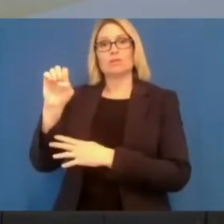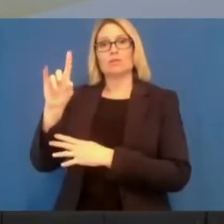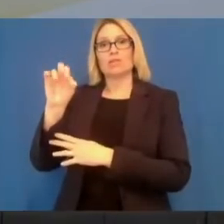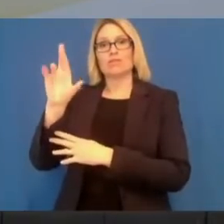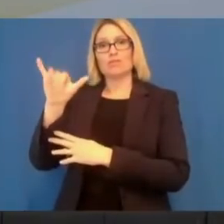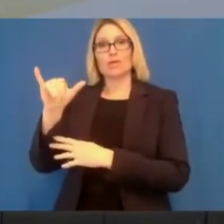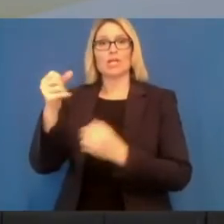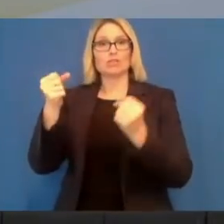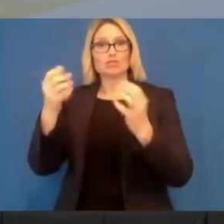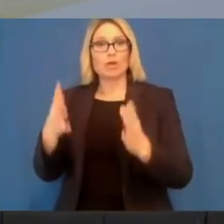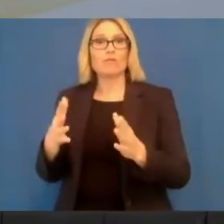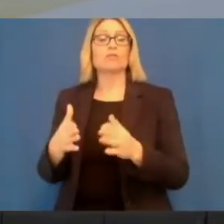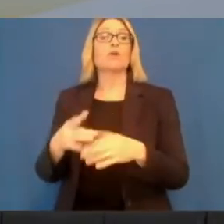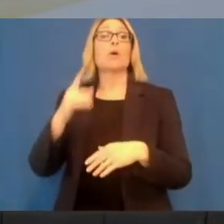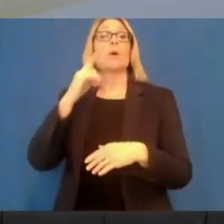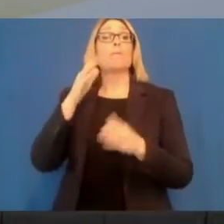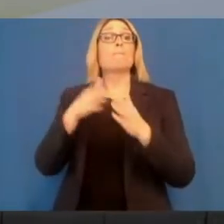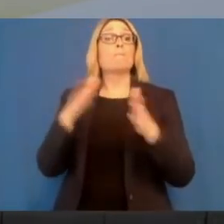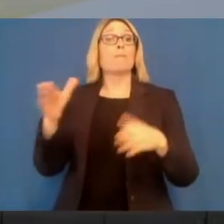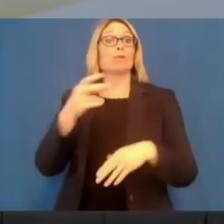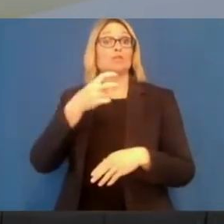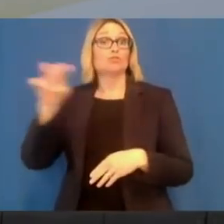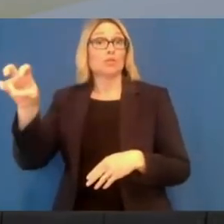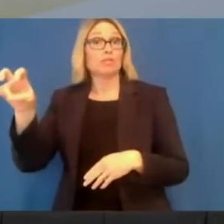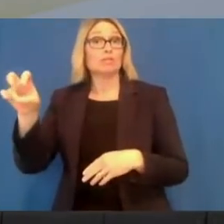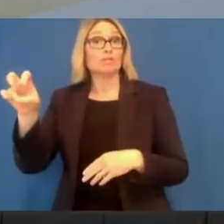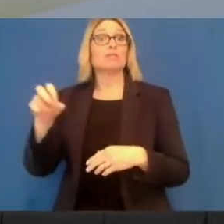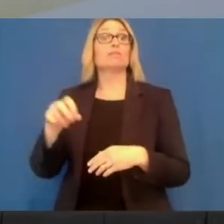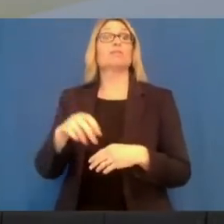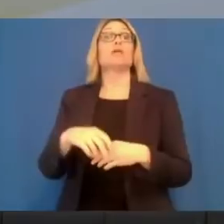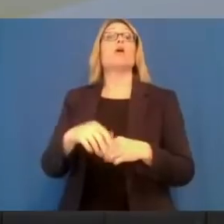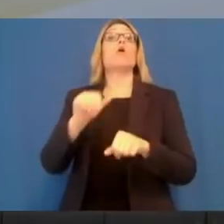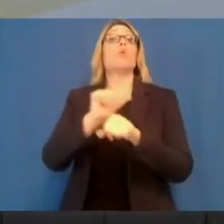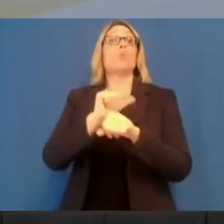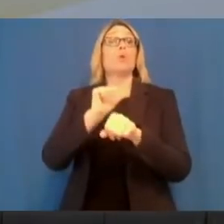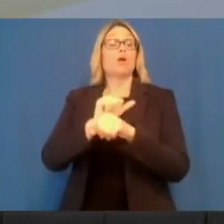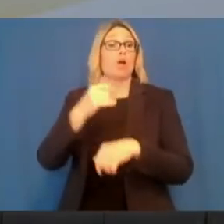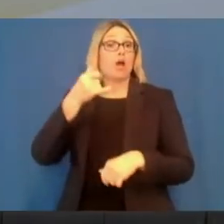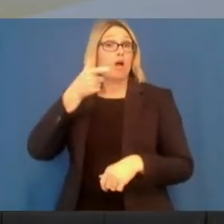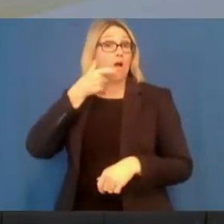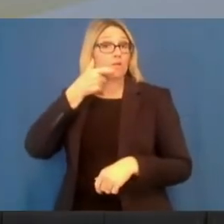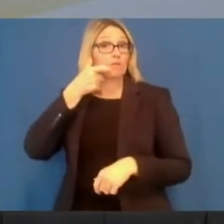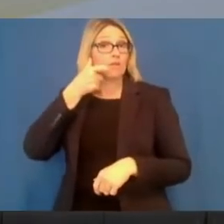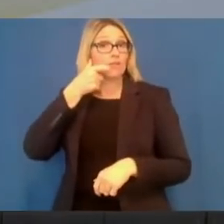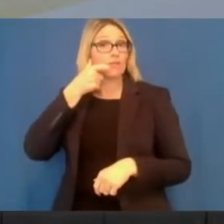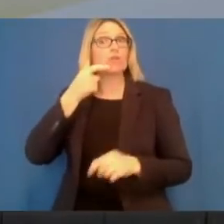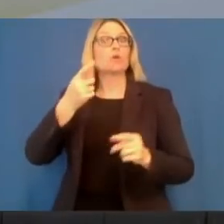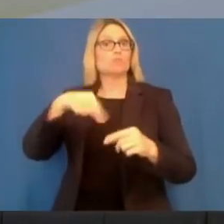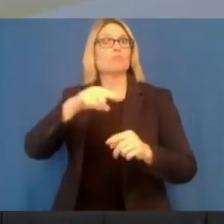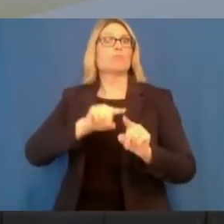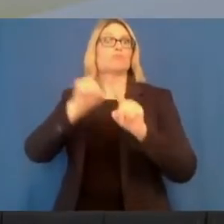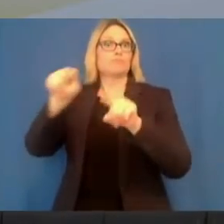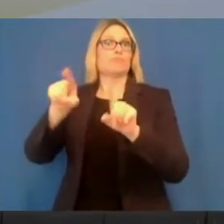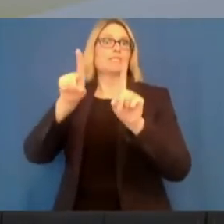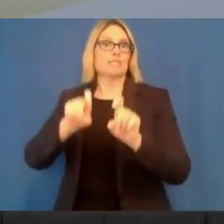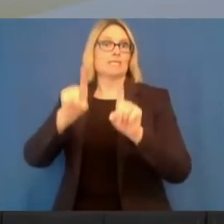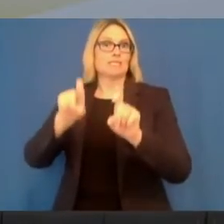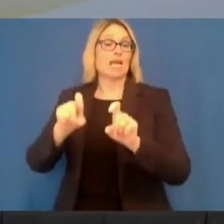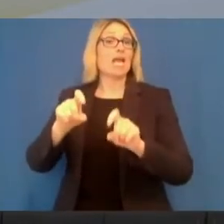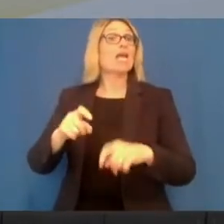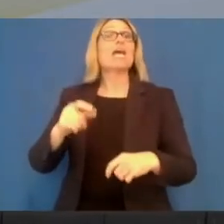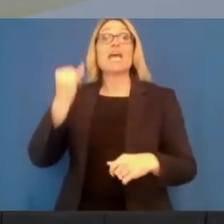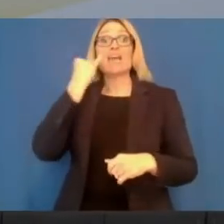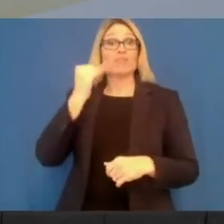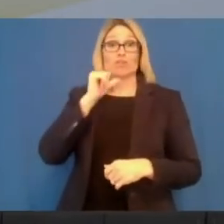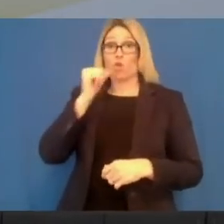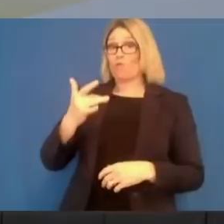drivers or public transit drivers or who work in call centers, all to be tested if they do not have symptoms at